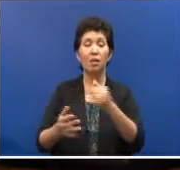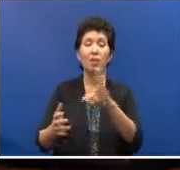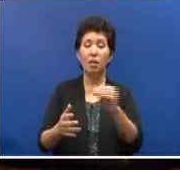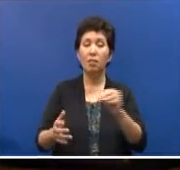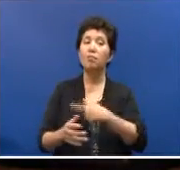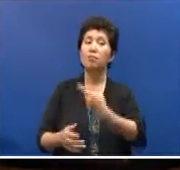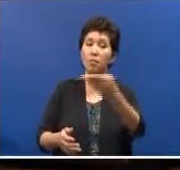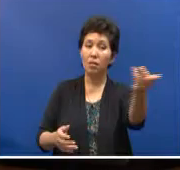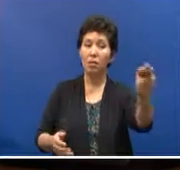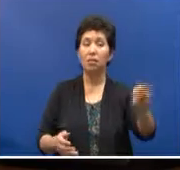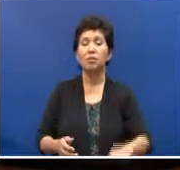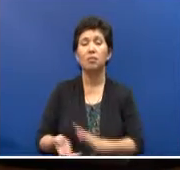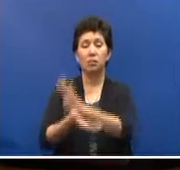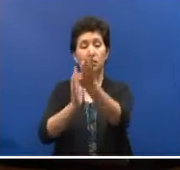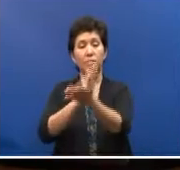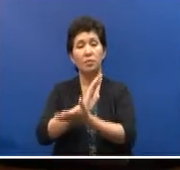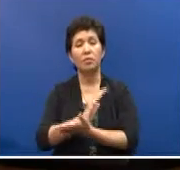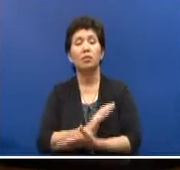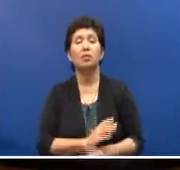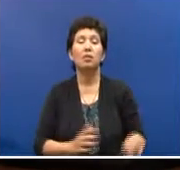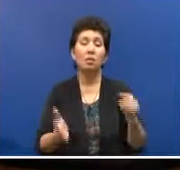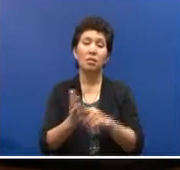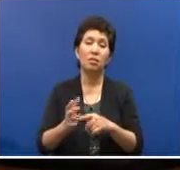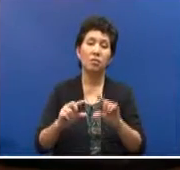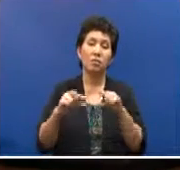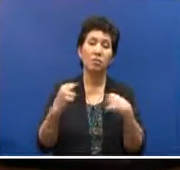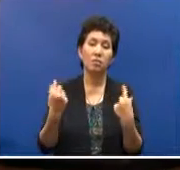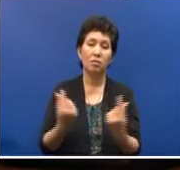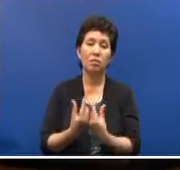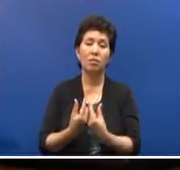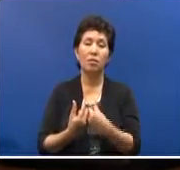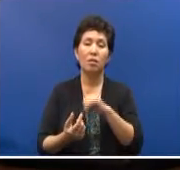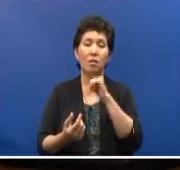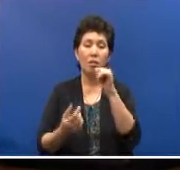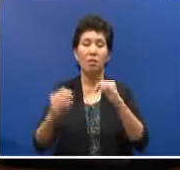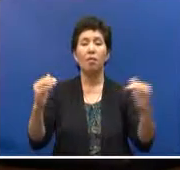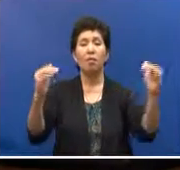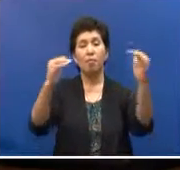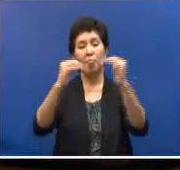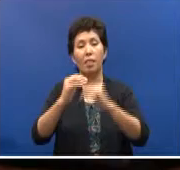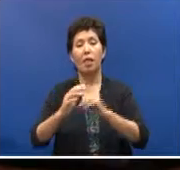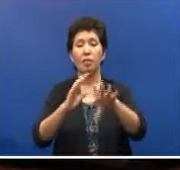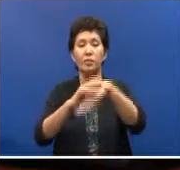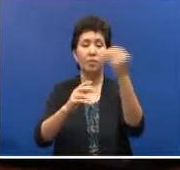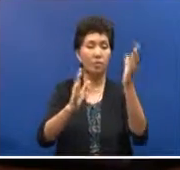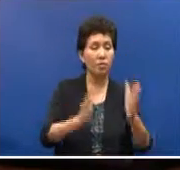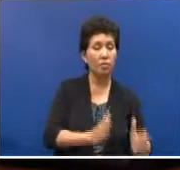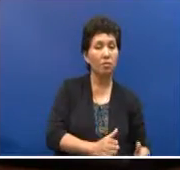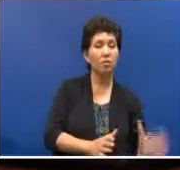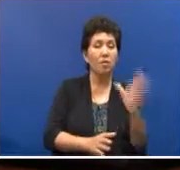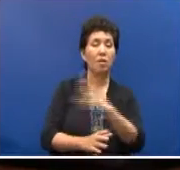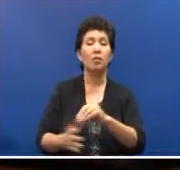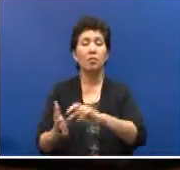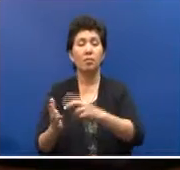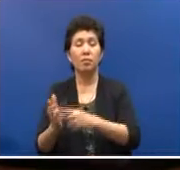so this is the attitude of viewing unfamiliar people as outsiders, okay, which means